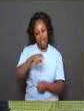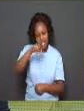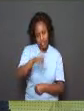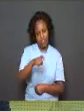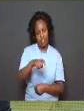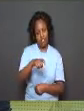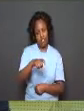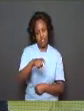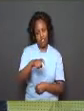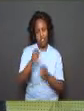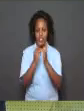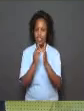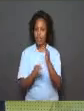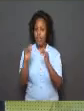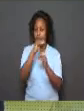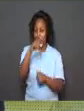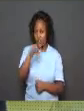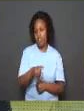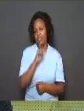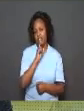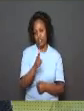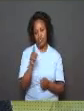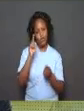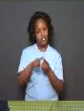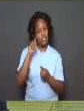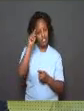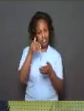about the necessity for rule of law.